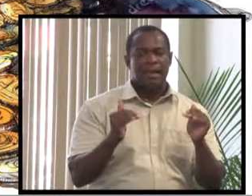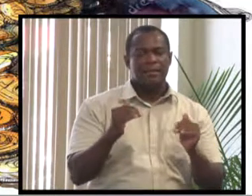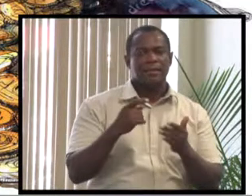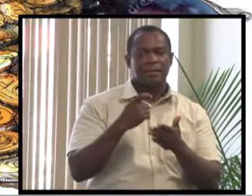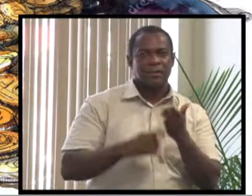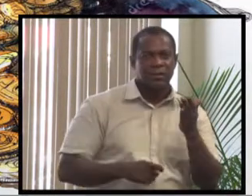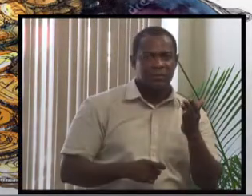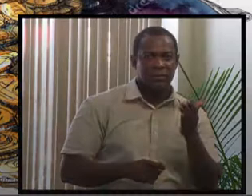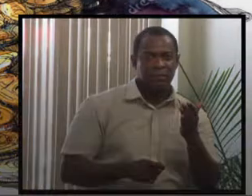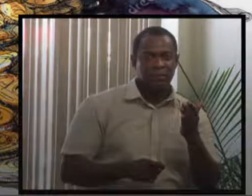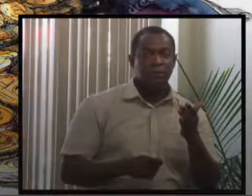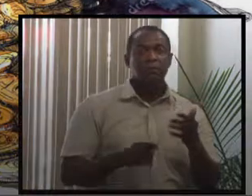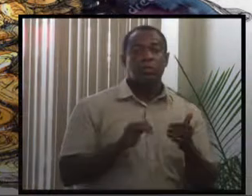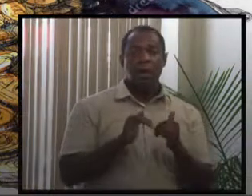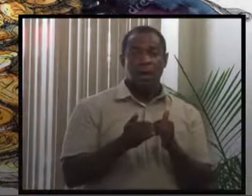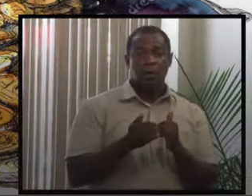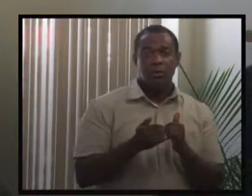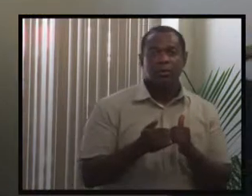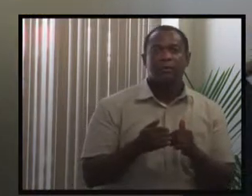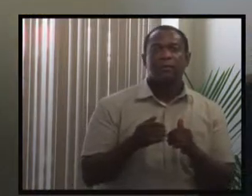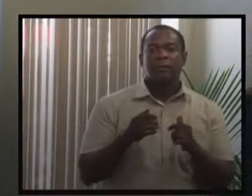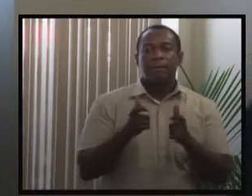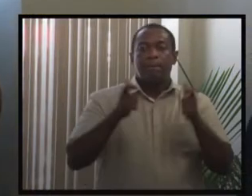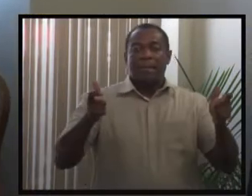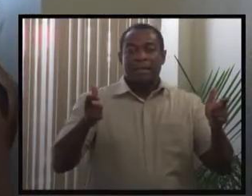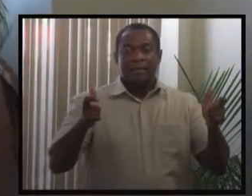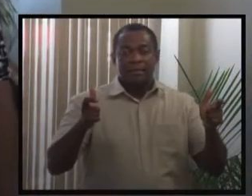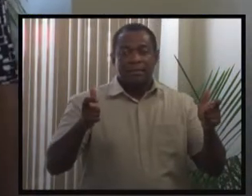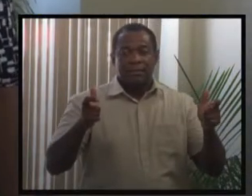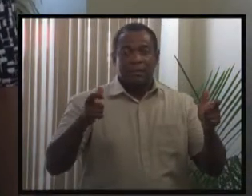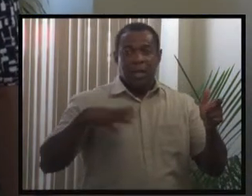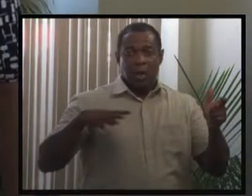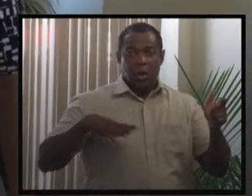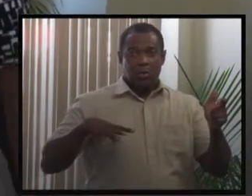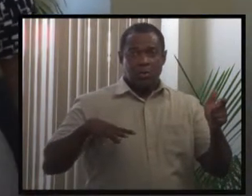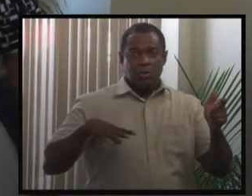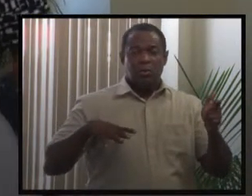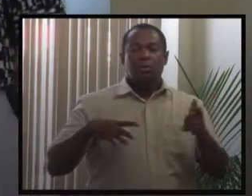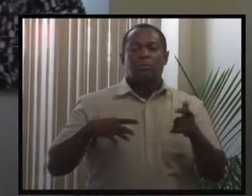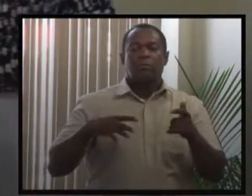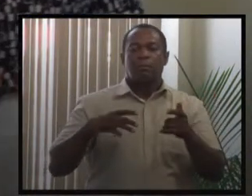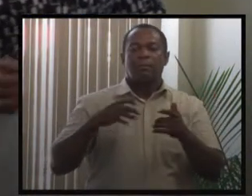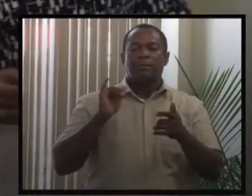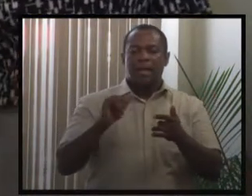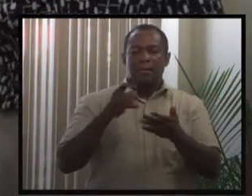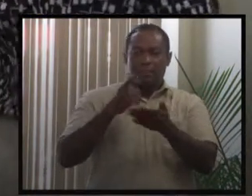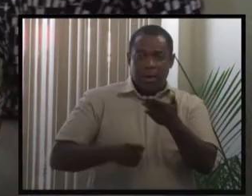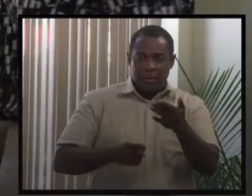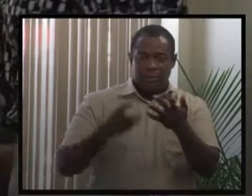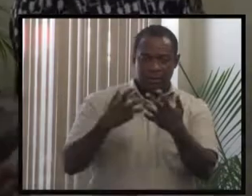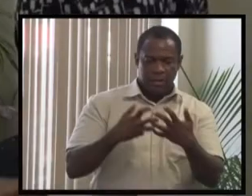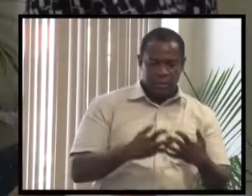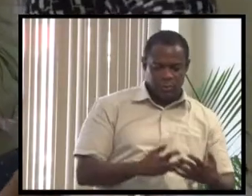cost at the biggest item that using the most materials, standardize that across all of your sizes.